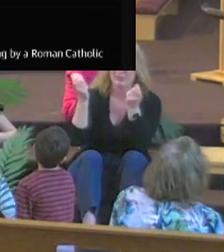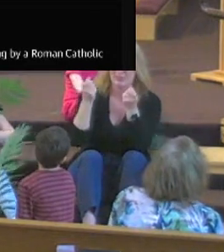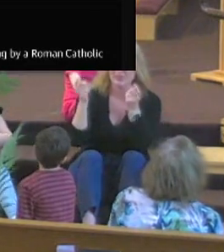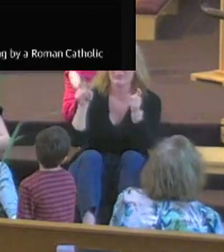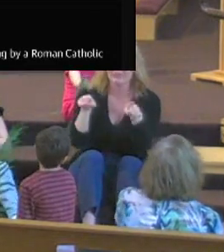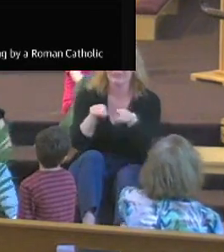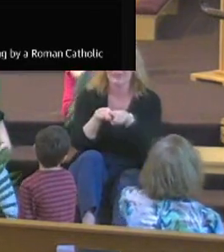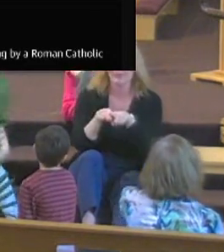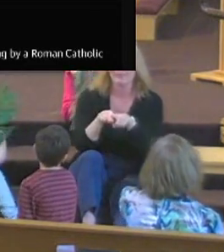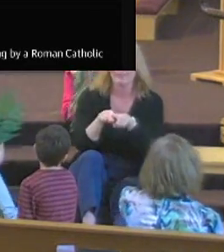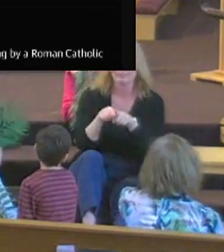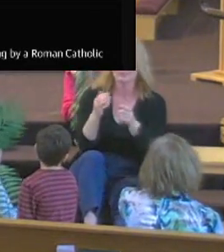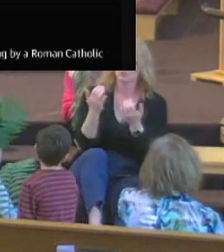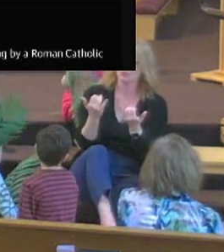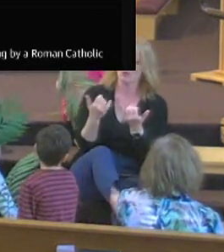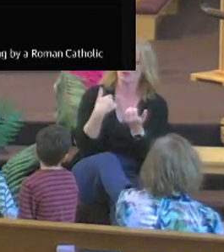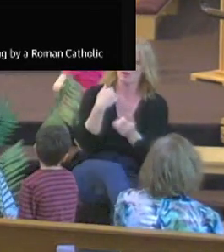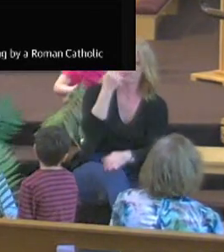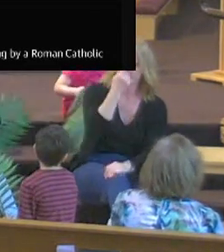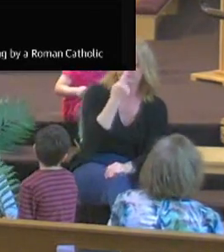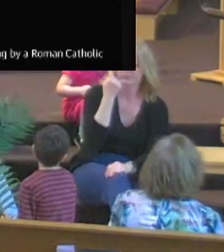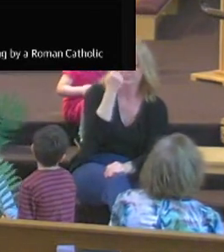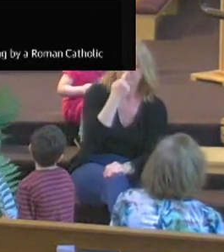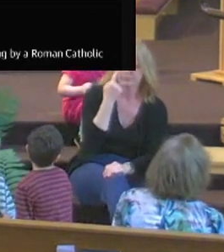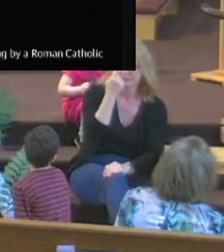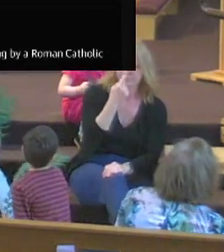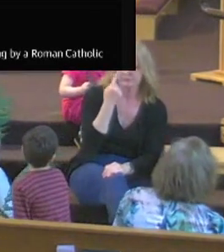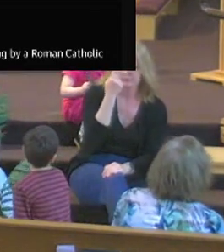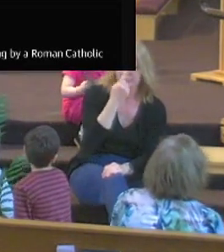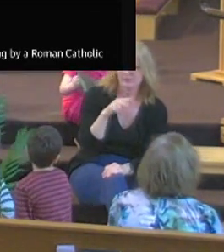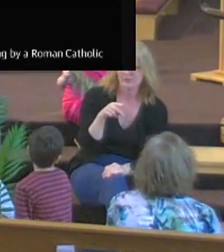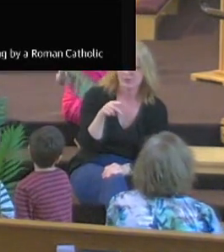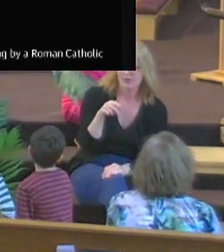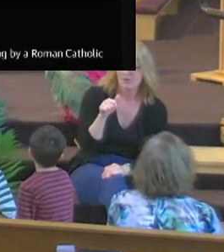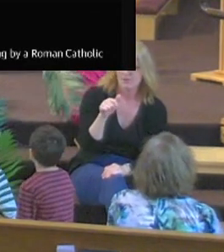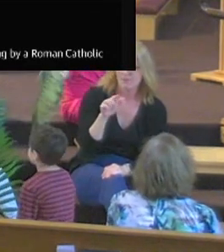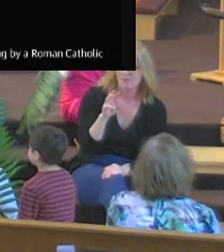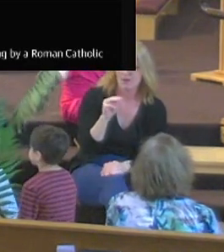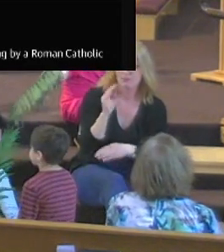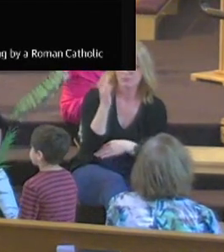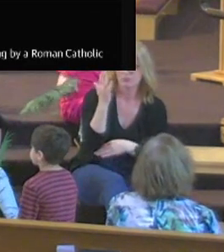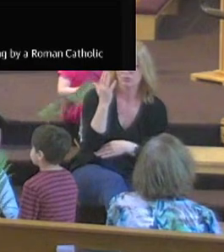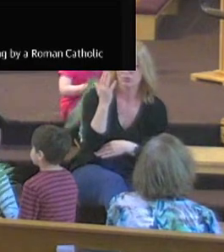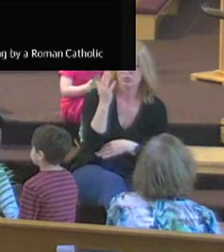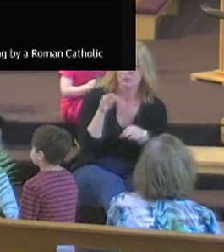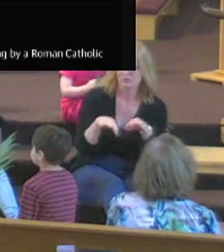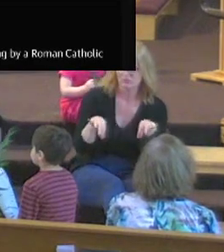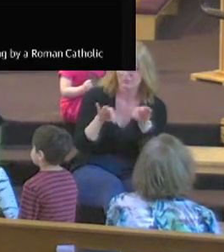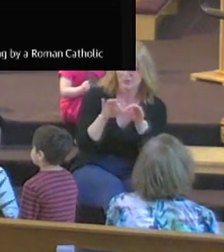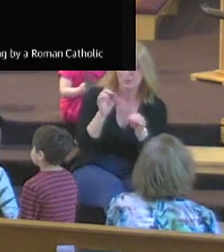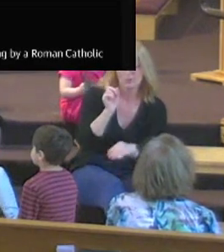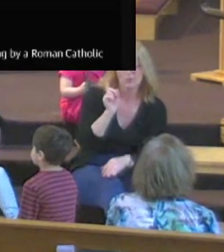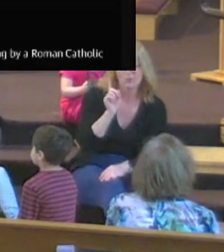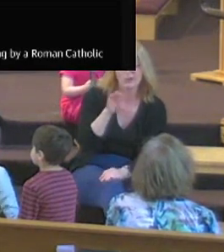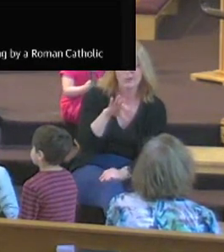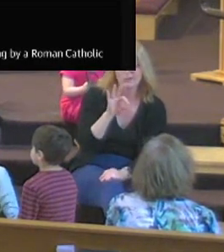got me to thinking. A palm tree is very important, isn't it? Where do you usually see palm